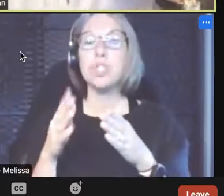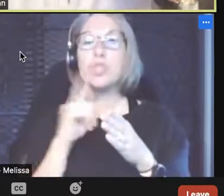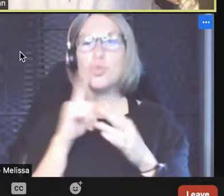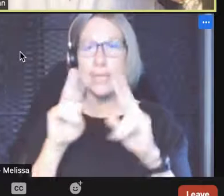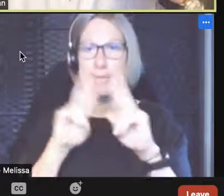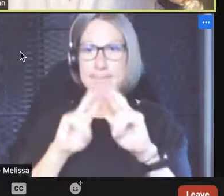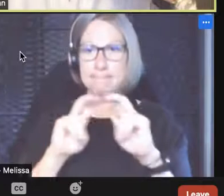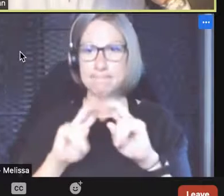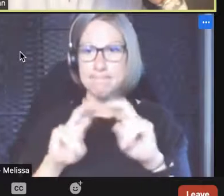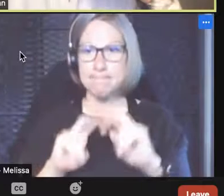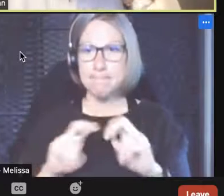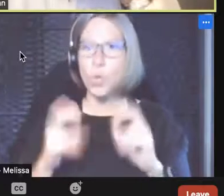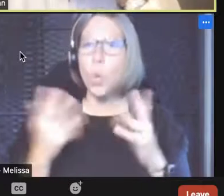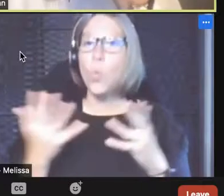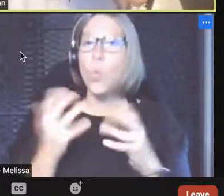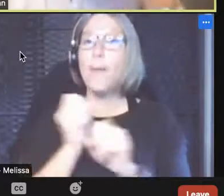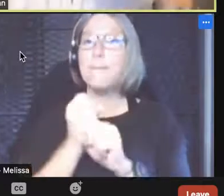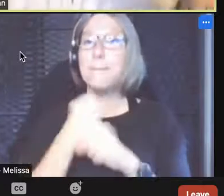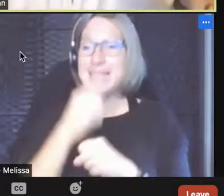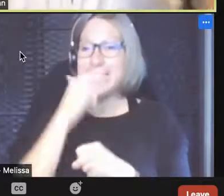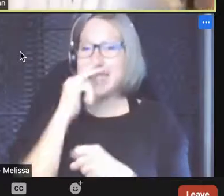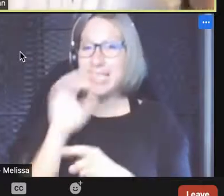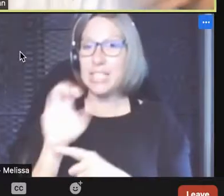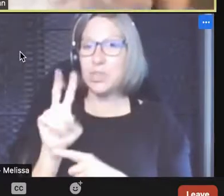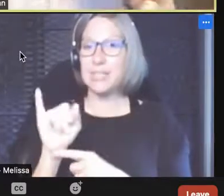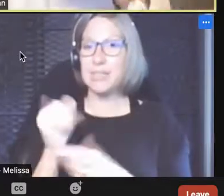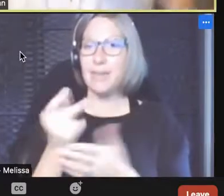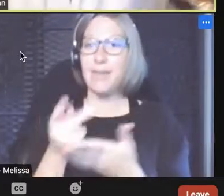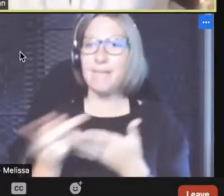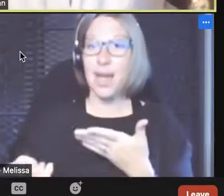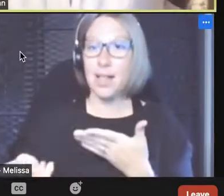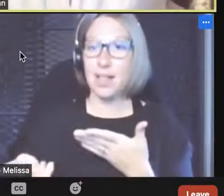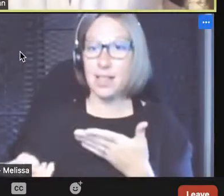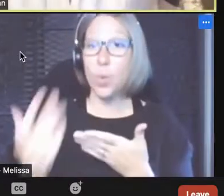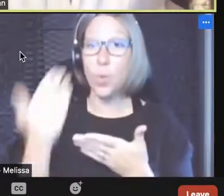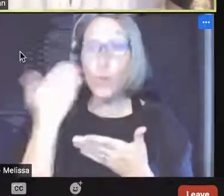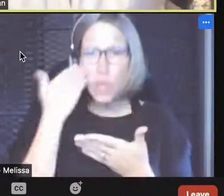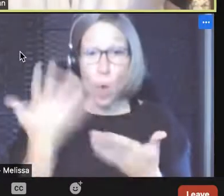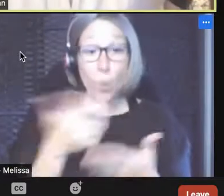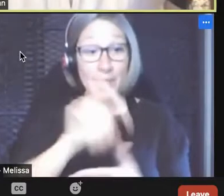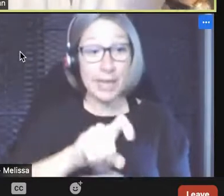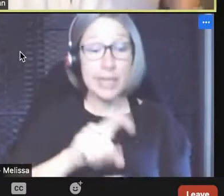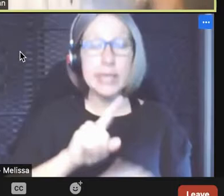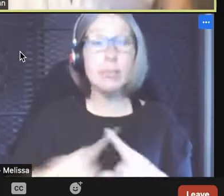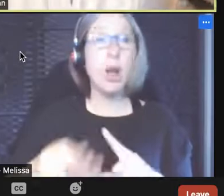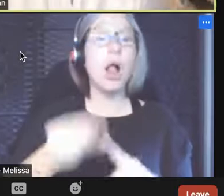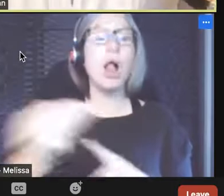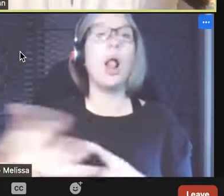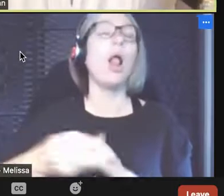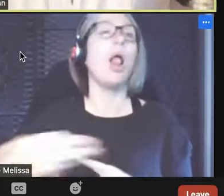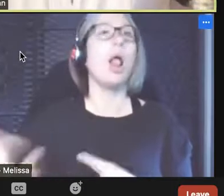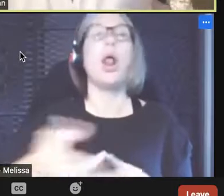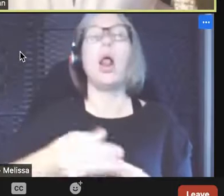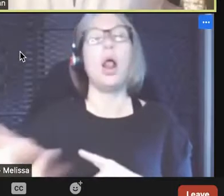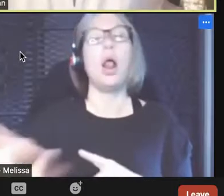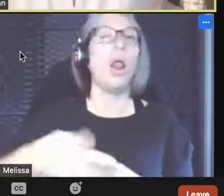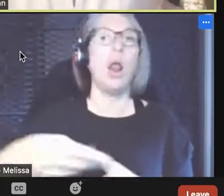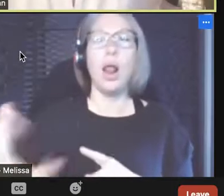that we just don't, we know what the child needs, but we keep giving them these other things. We keep giving them things